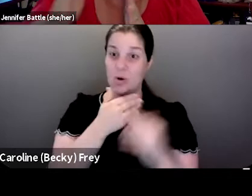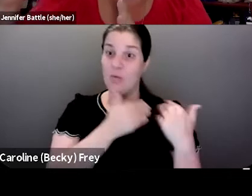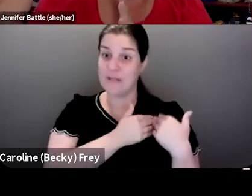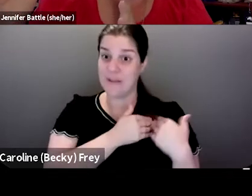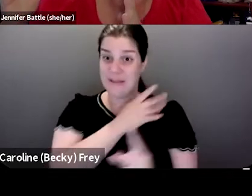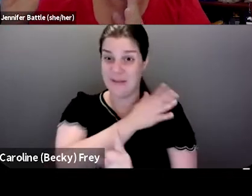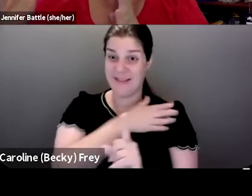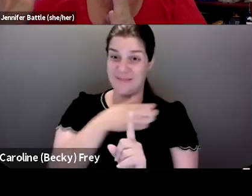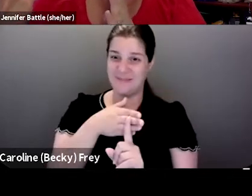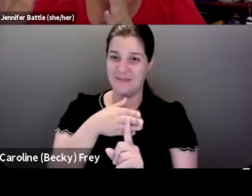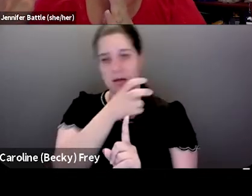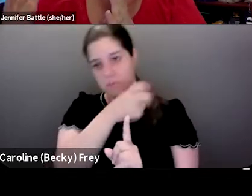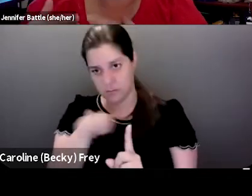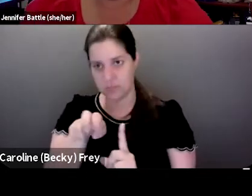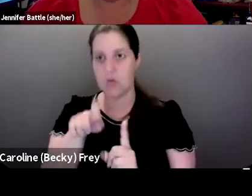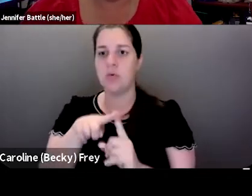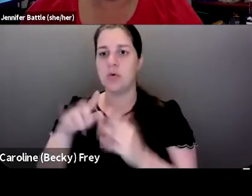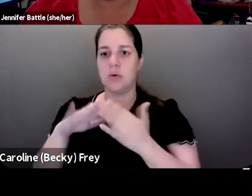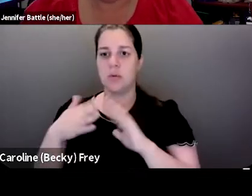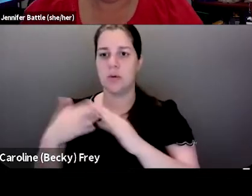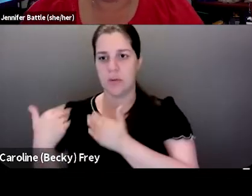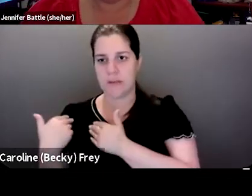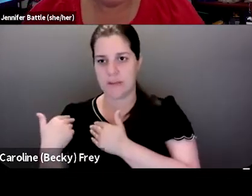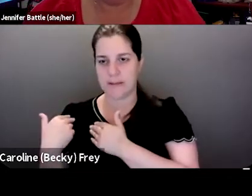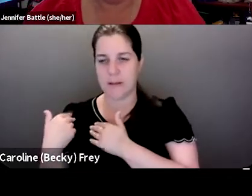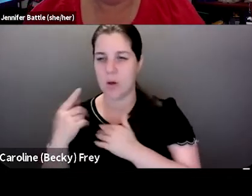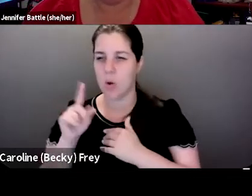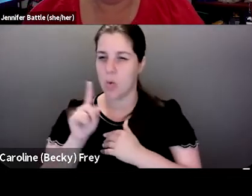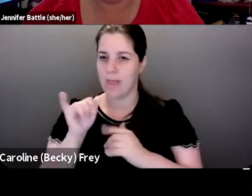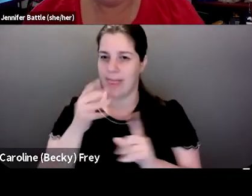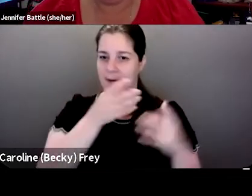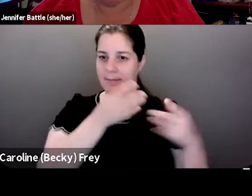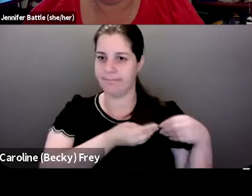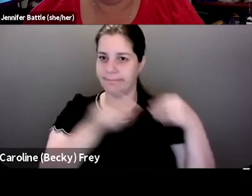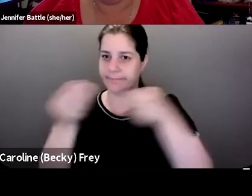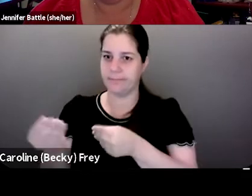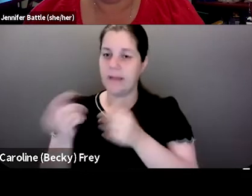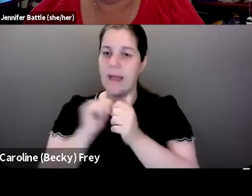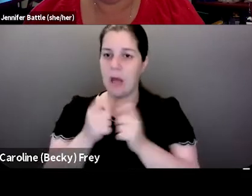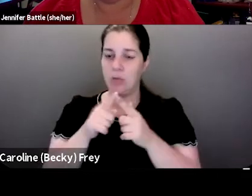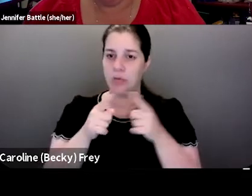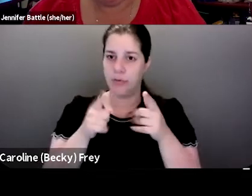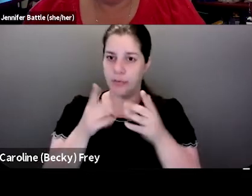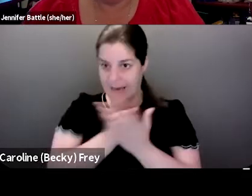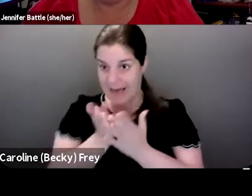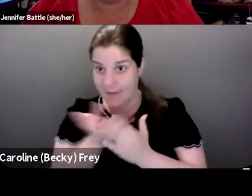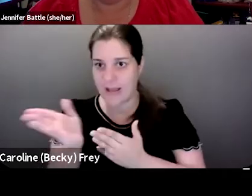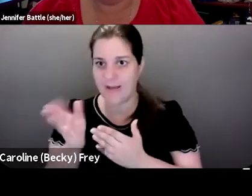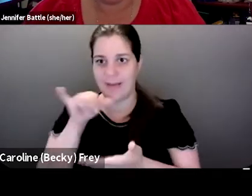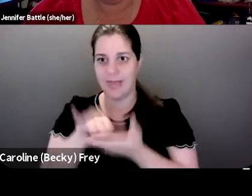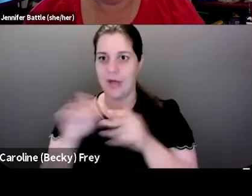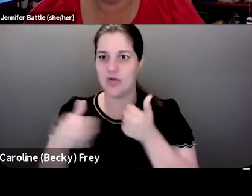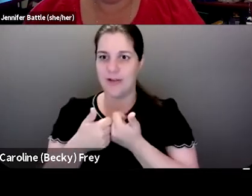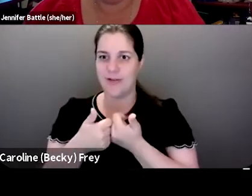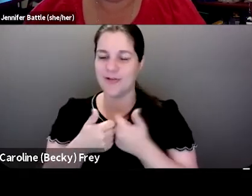responsibility morph into what the community responsibility is, and how are we going to navigate those challenges? Also talking